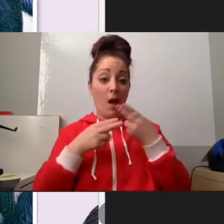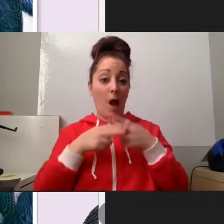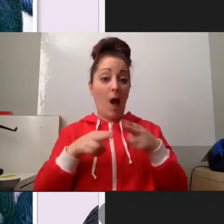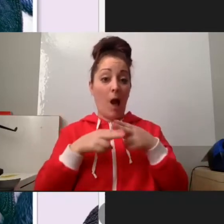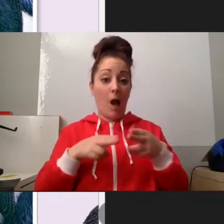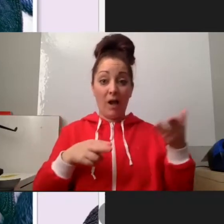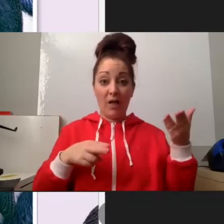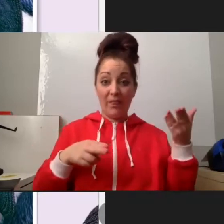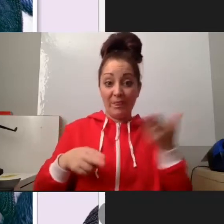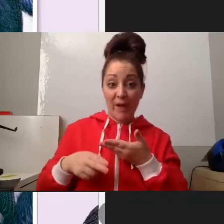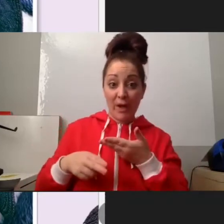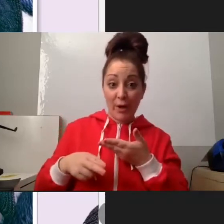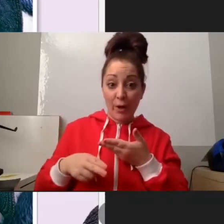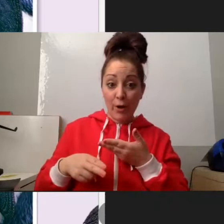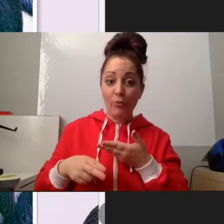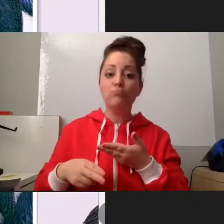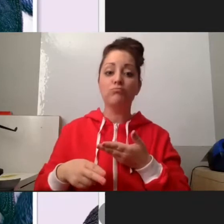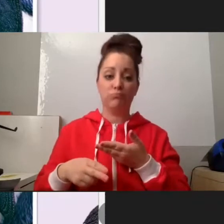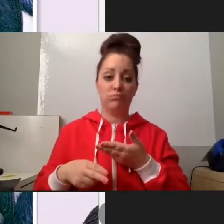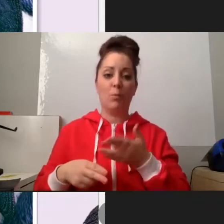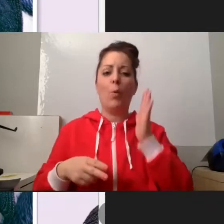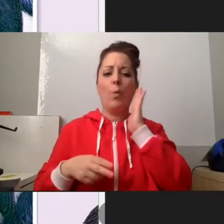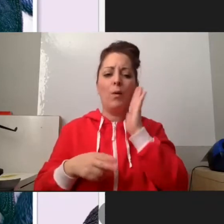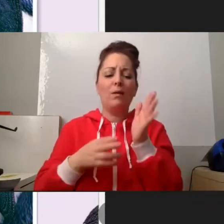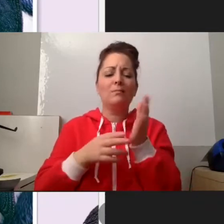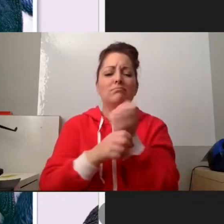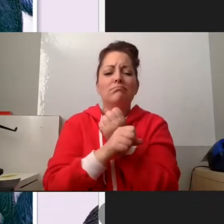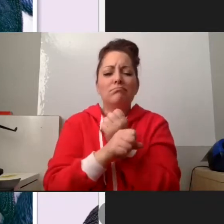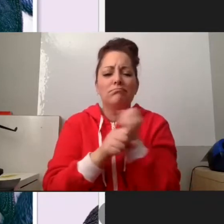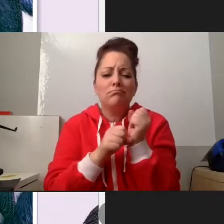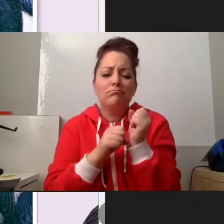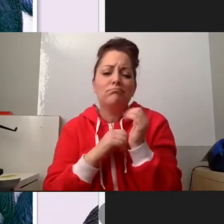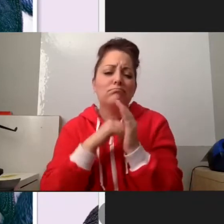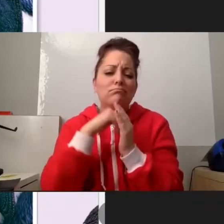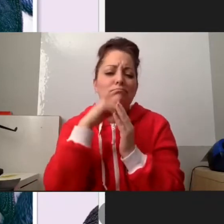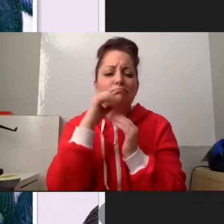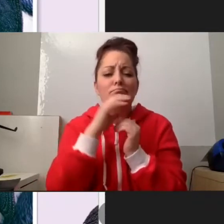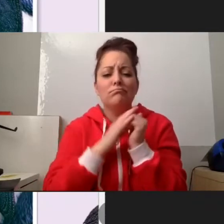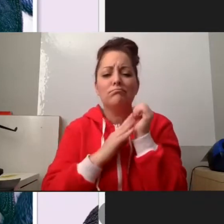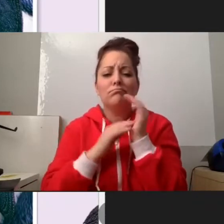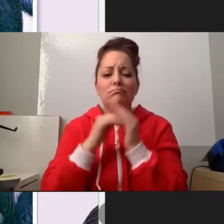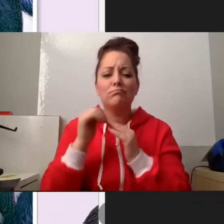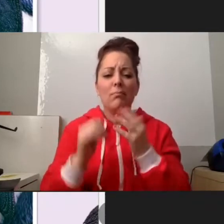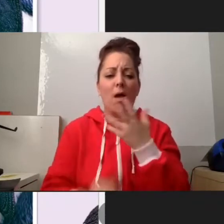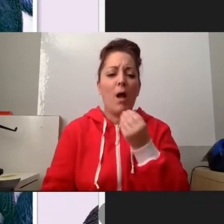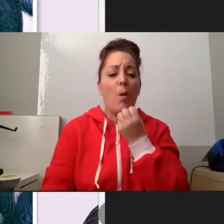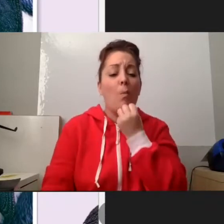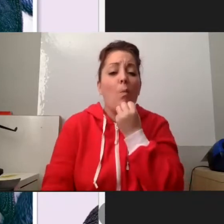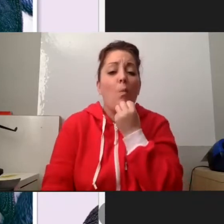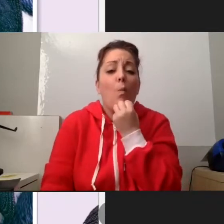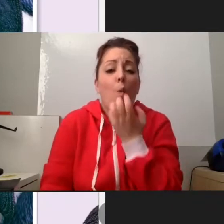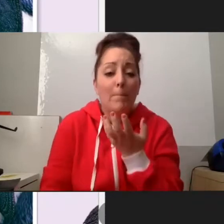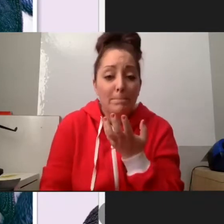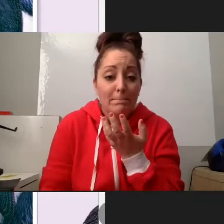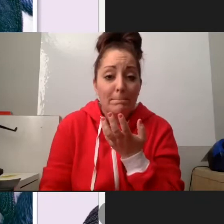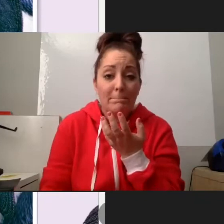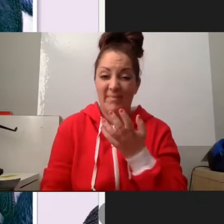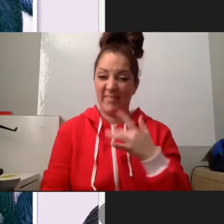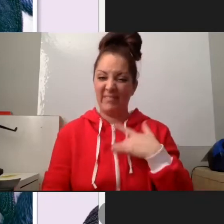The egg will be warm and snug there, much like a sleeping bag.